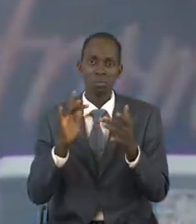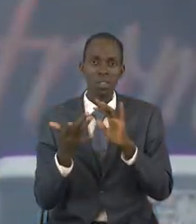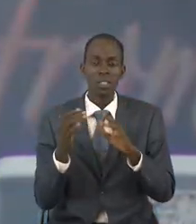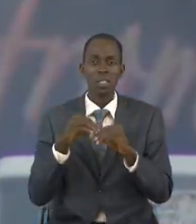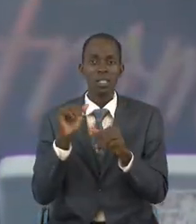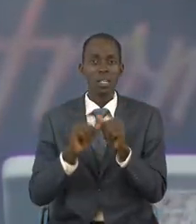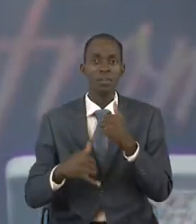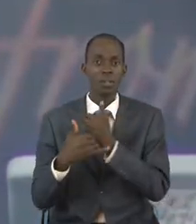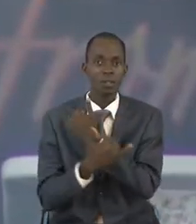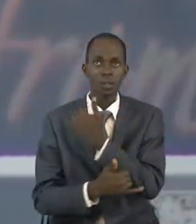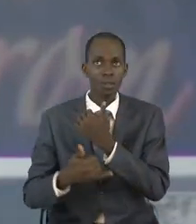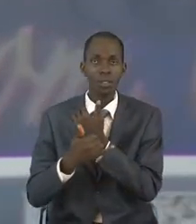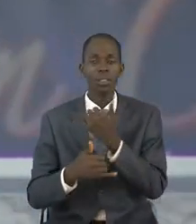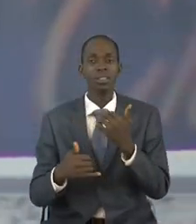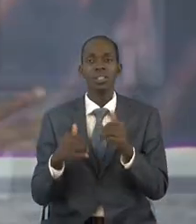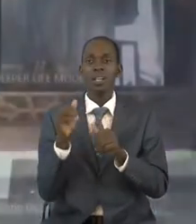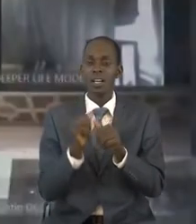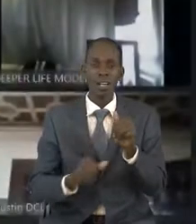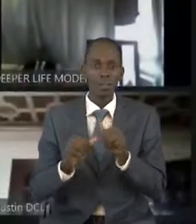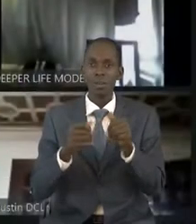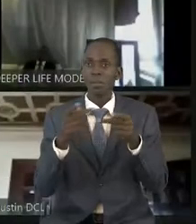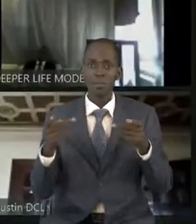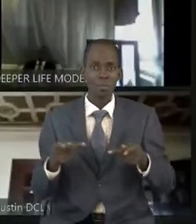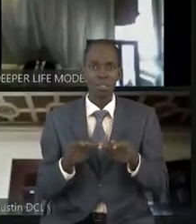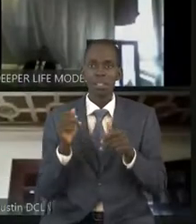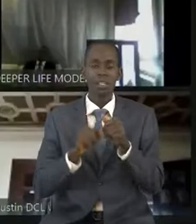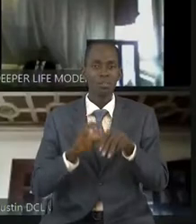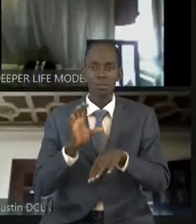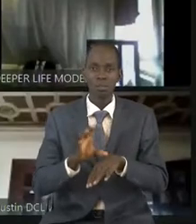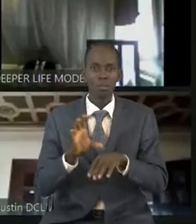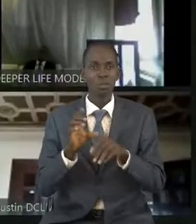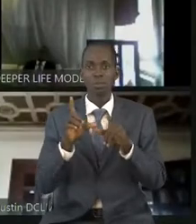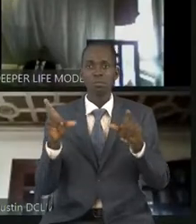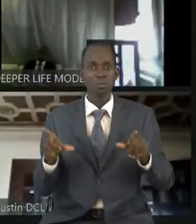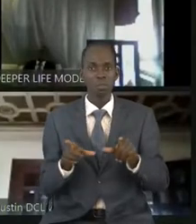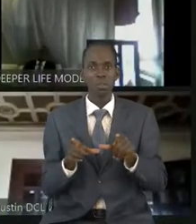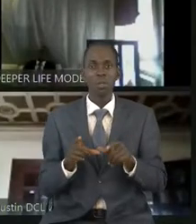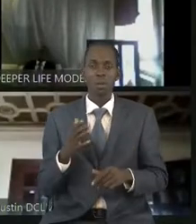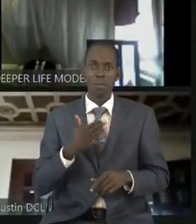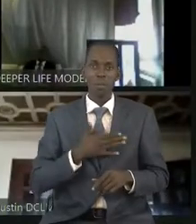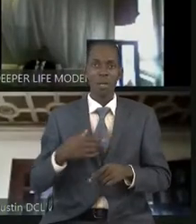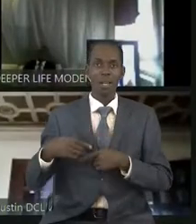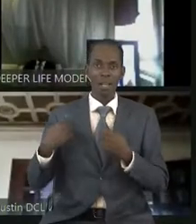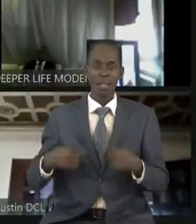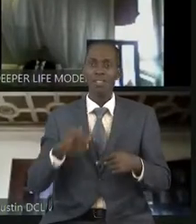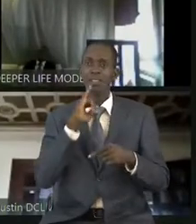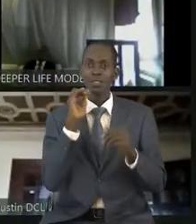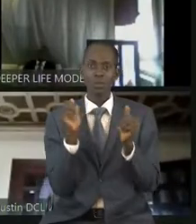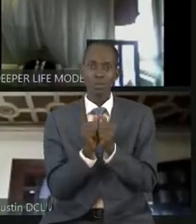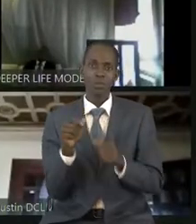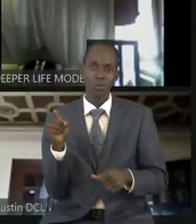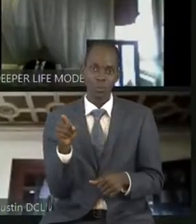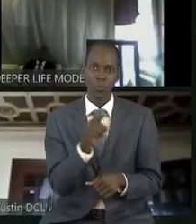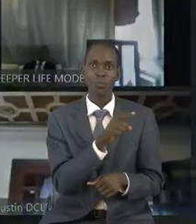every country, every congregation, every church location, my heart is with you. And I praise